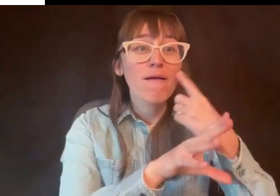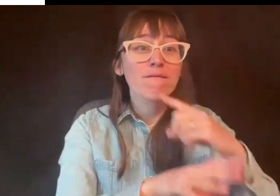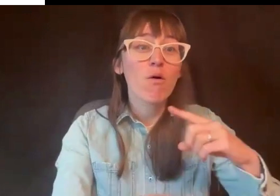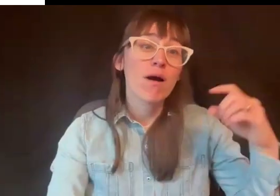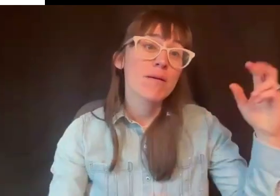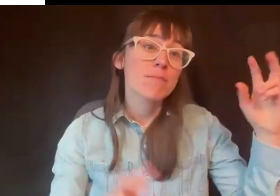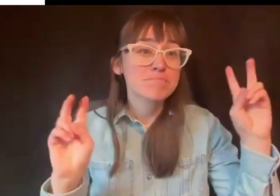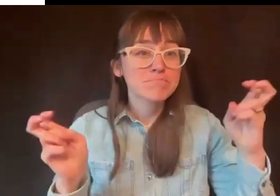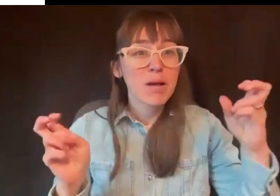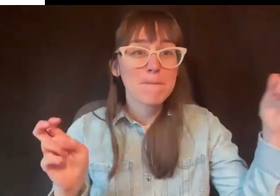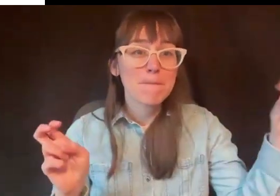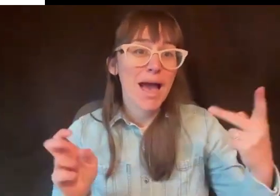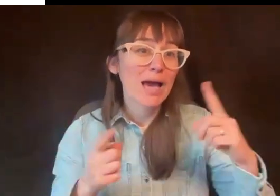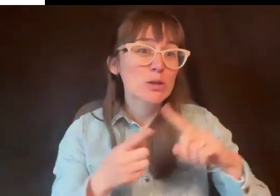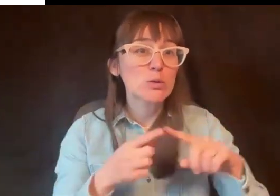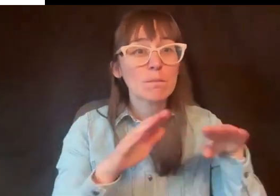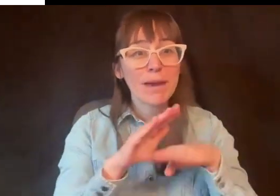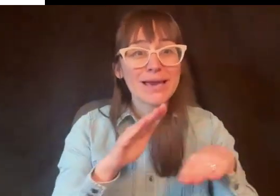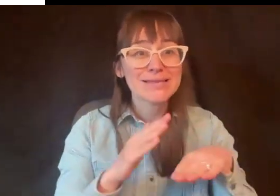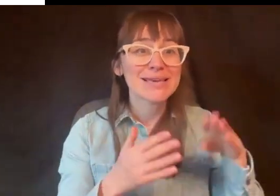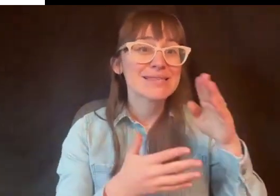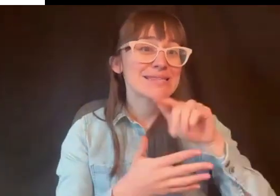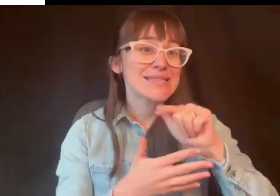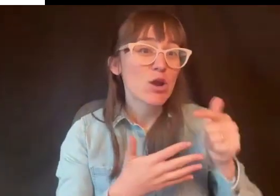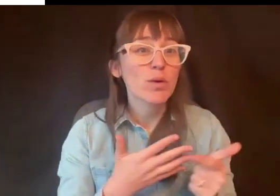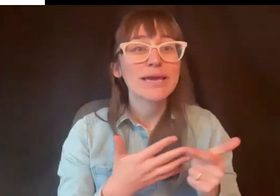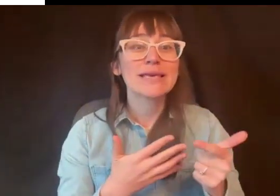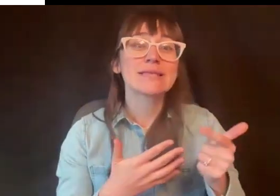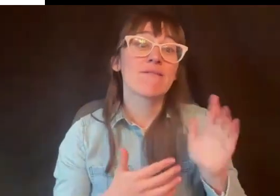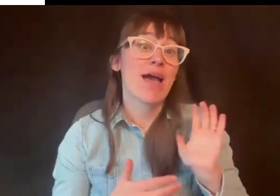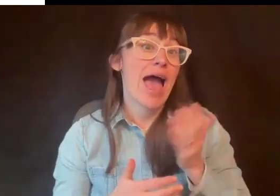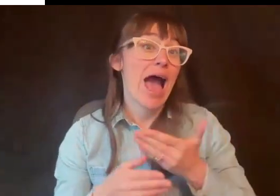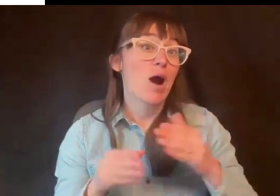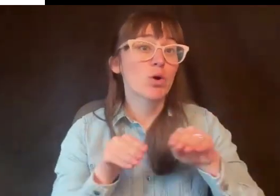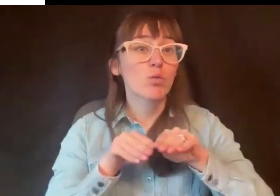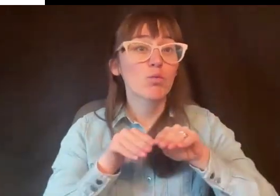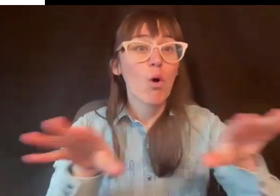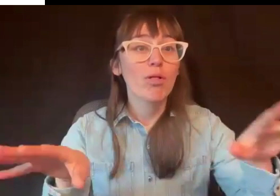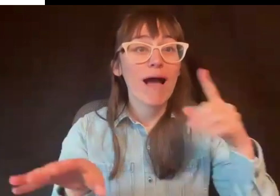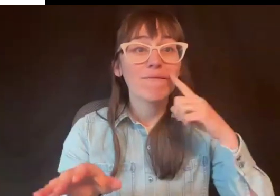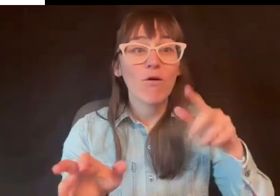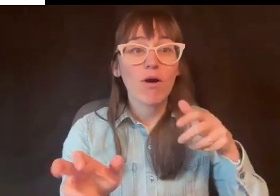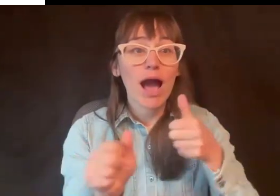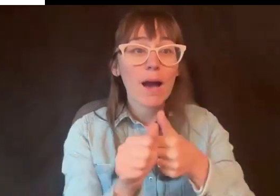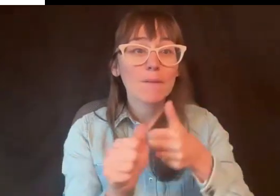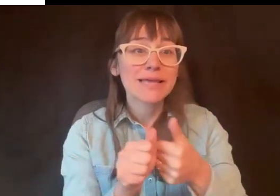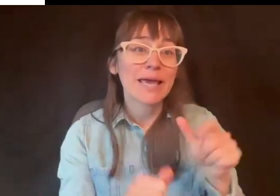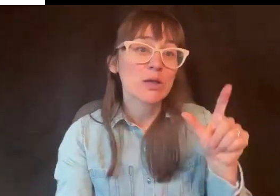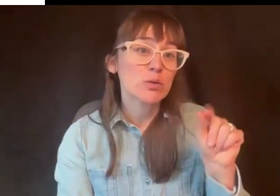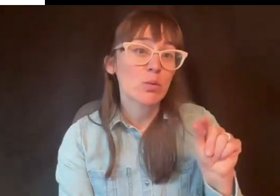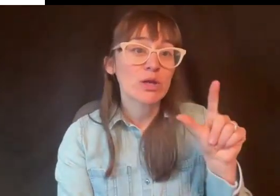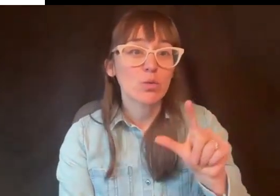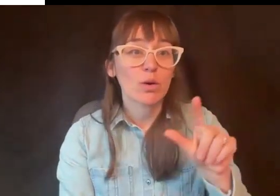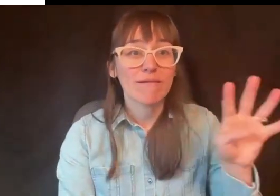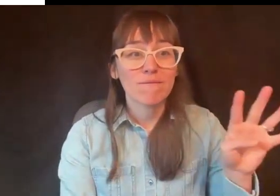webinar series as part of ACL's rollout of the updated 2024 Older Americans Act